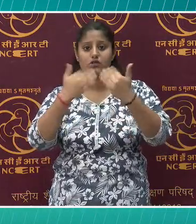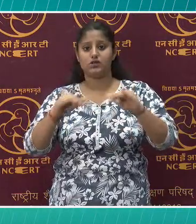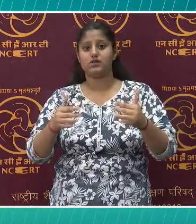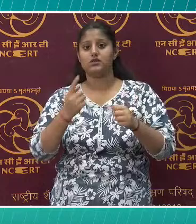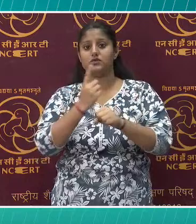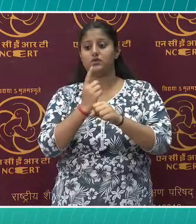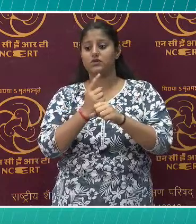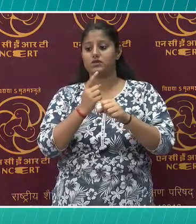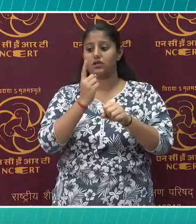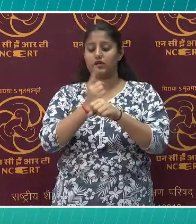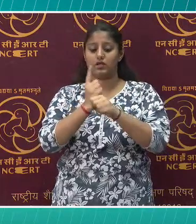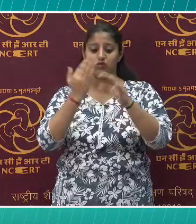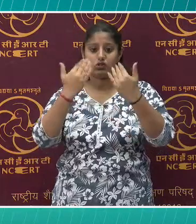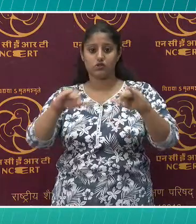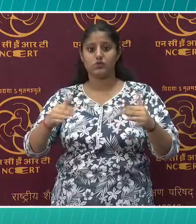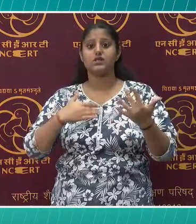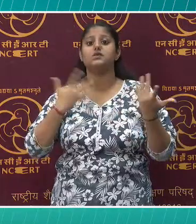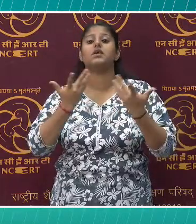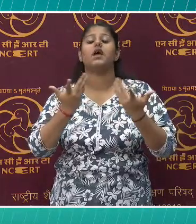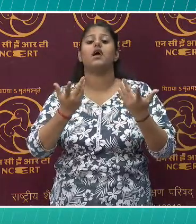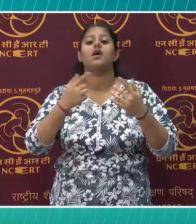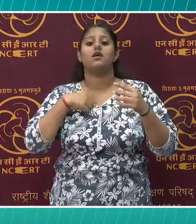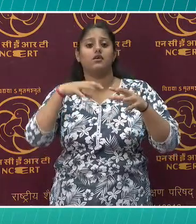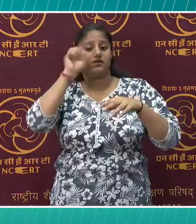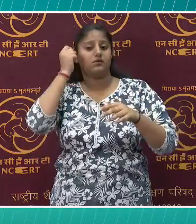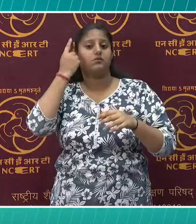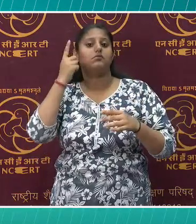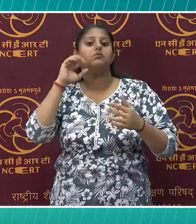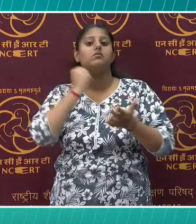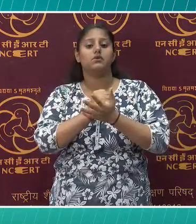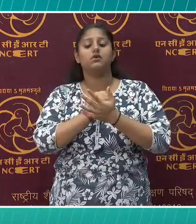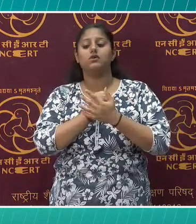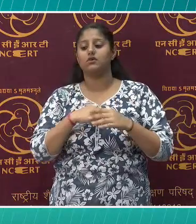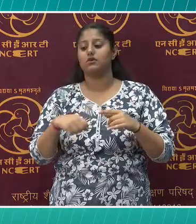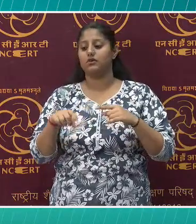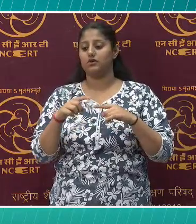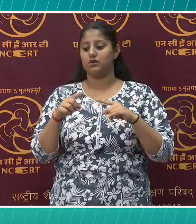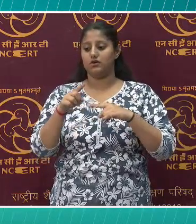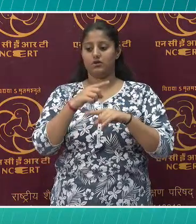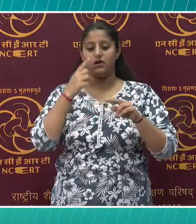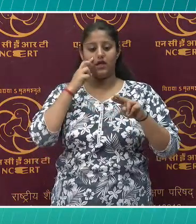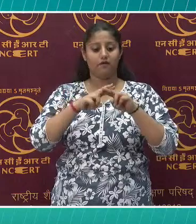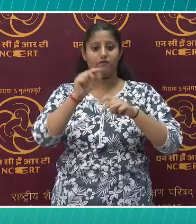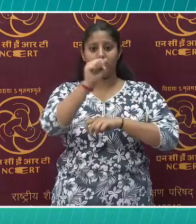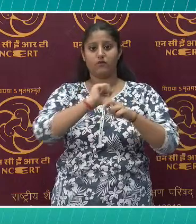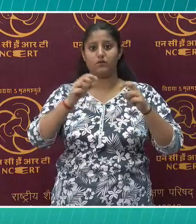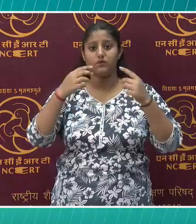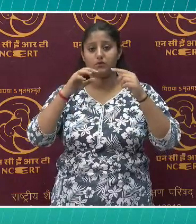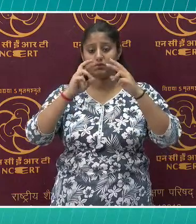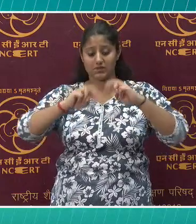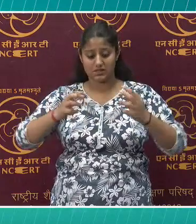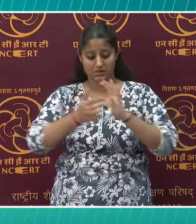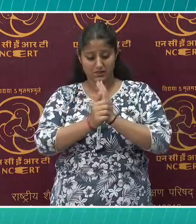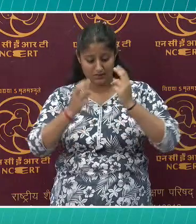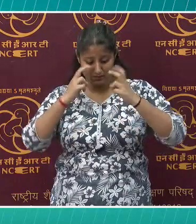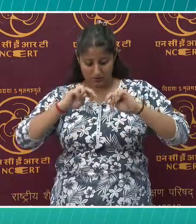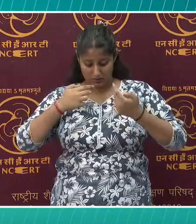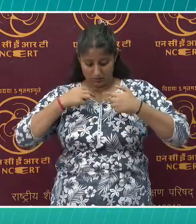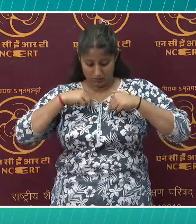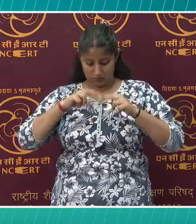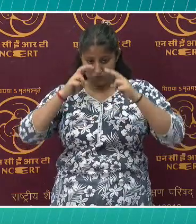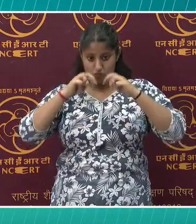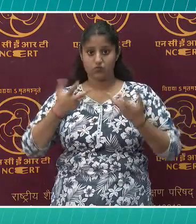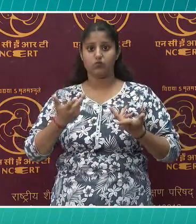of talent a person or a child has. So, when you explore that talent in the child and the talent